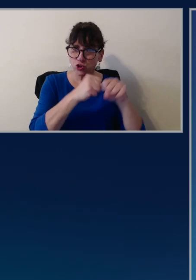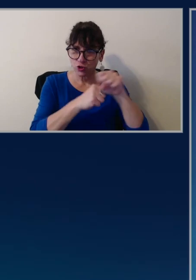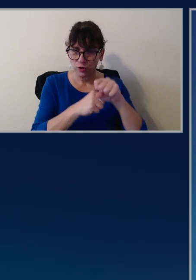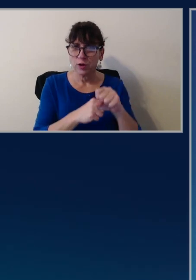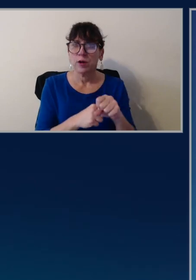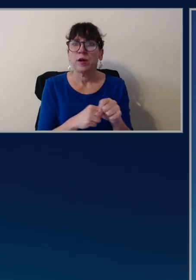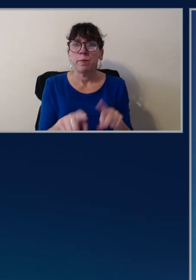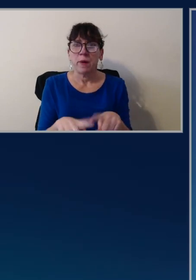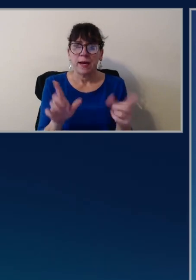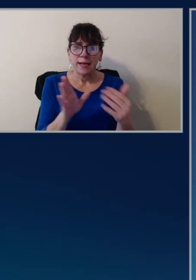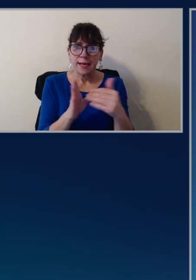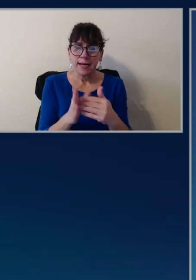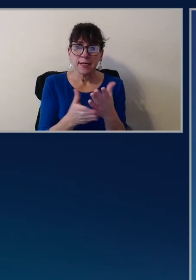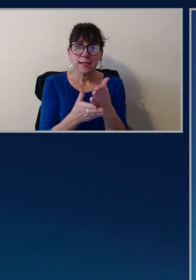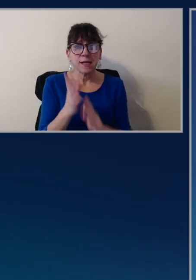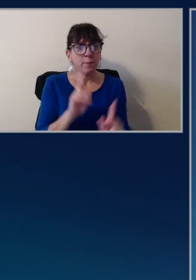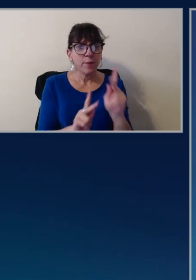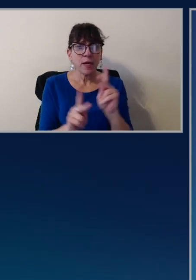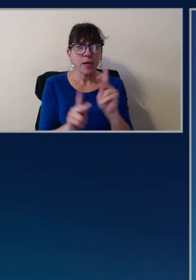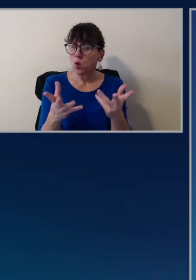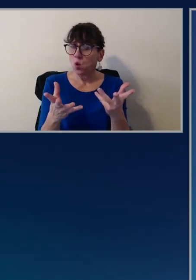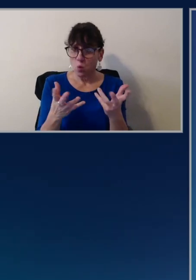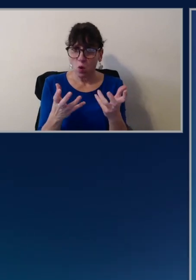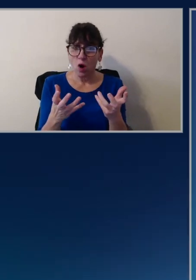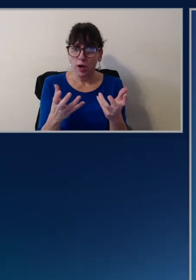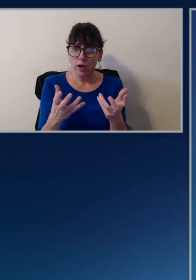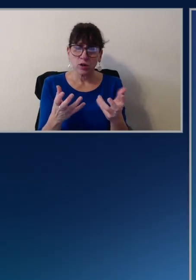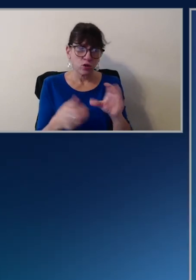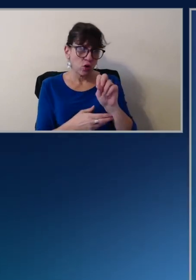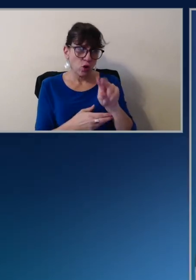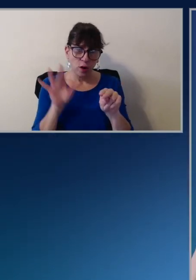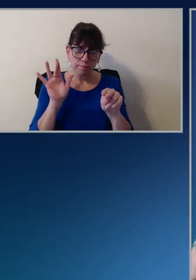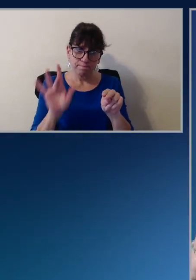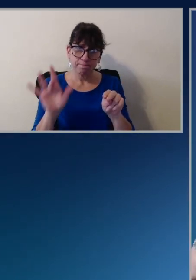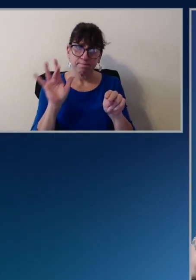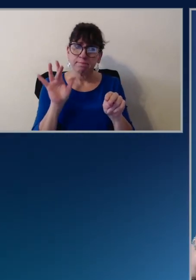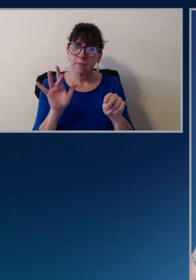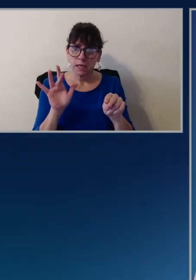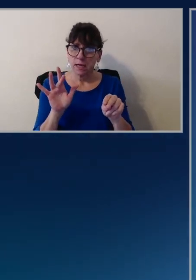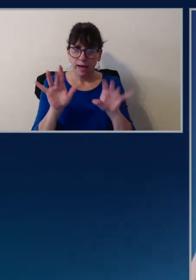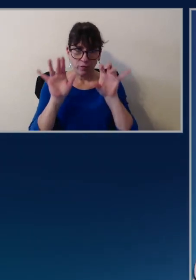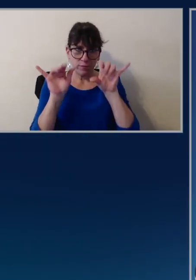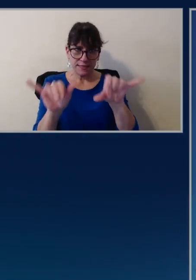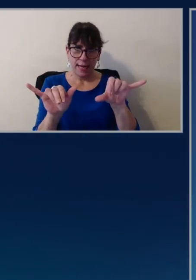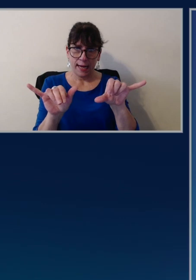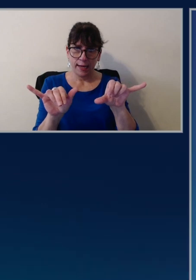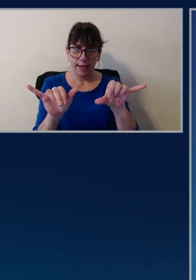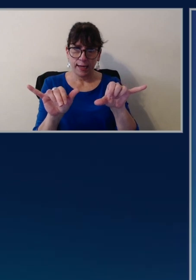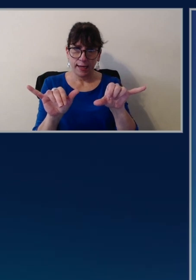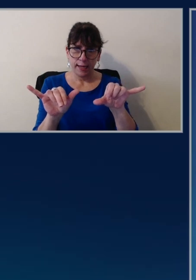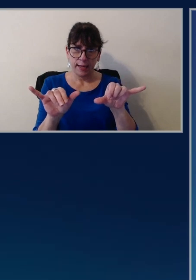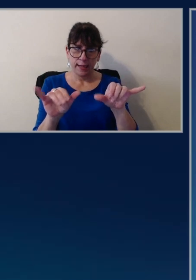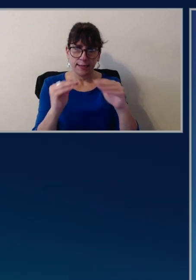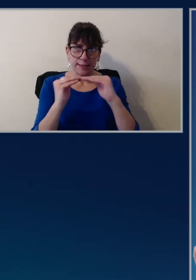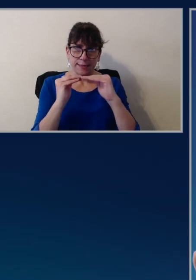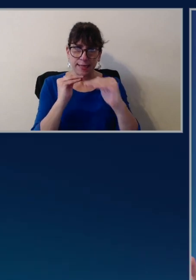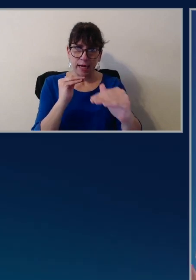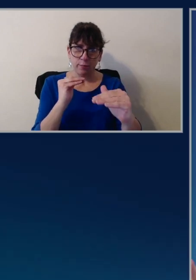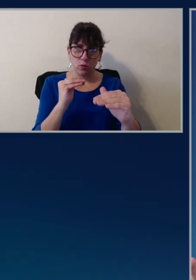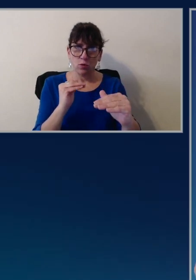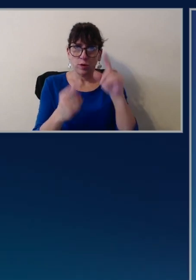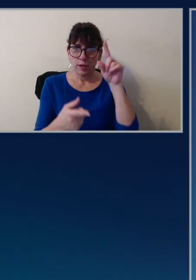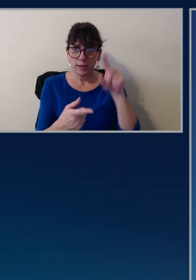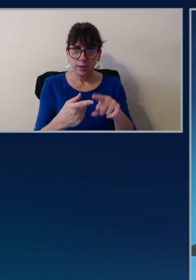But again, some people just want to turn on the machines and just have them stay there stably until they turn